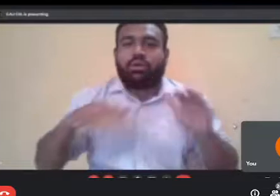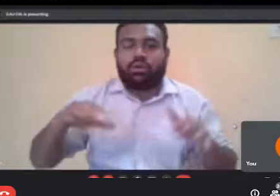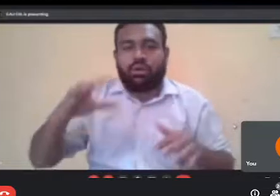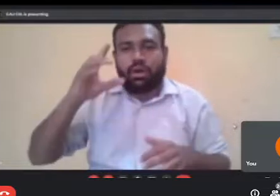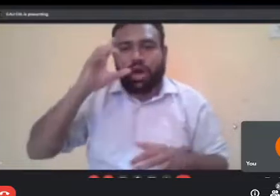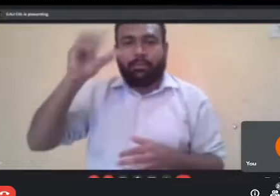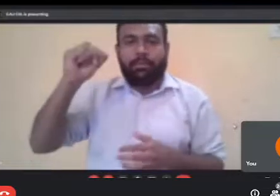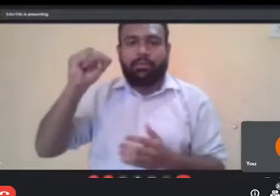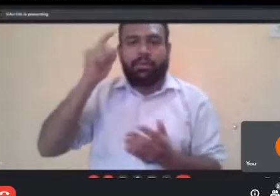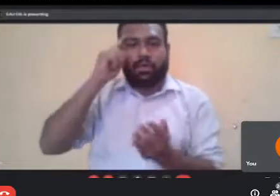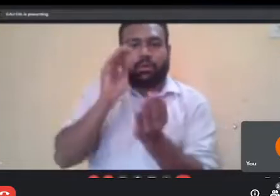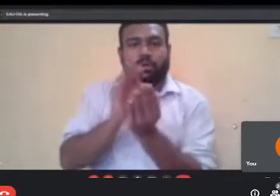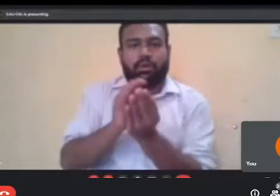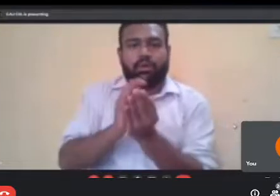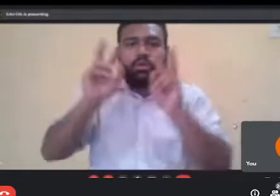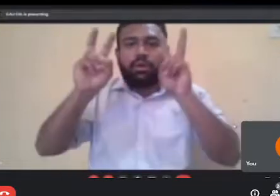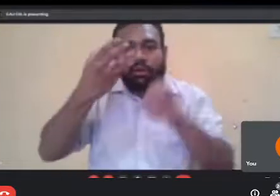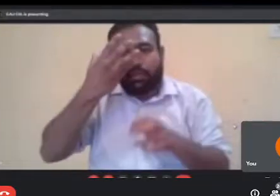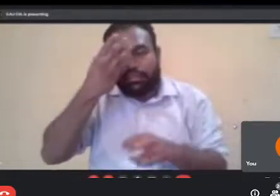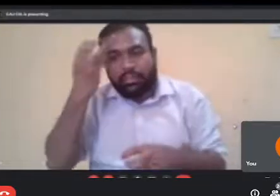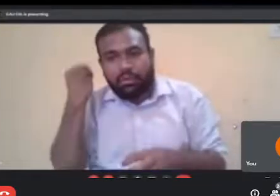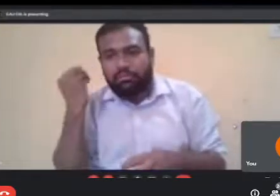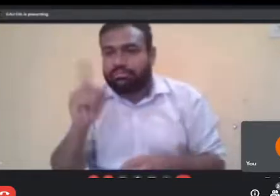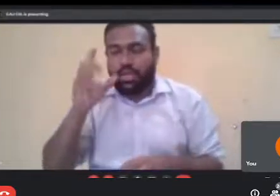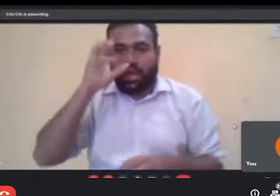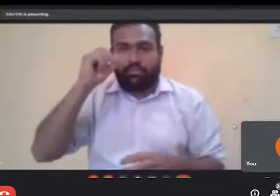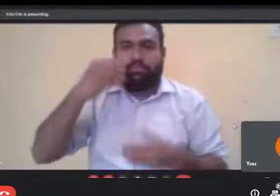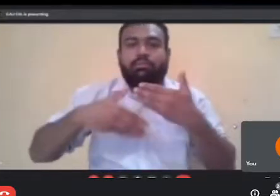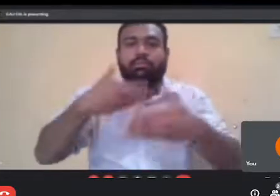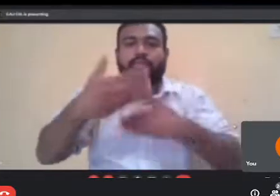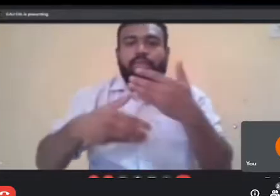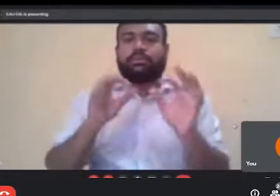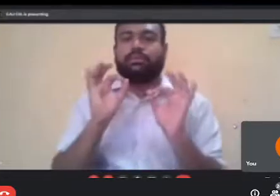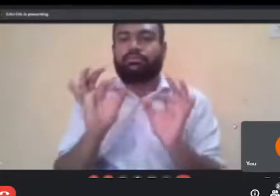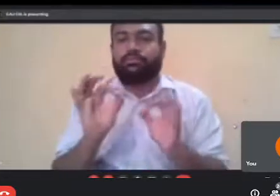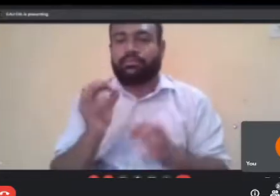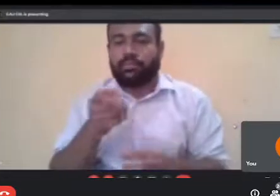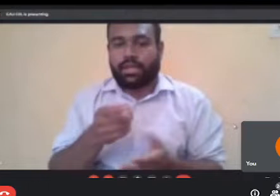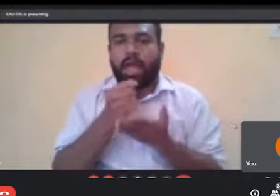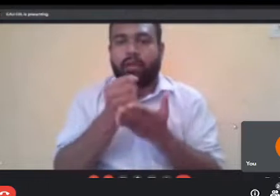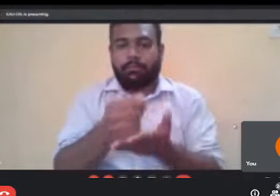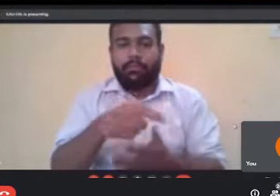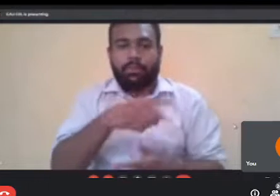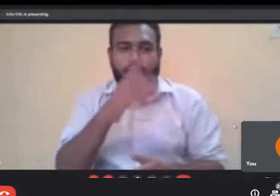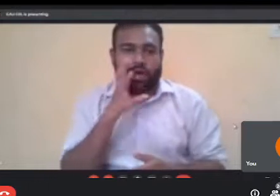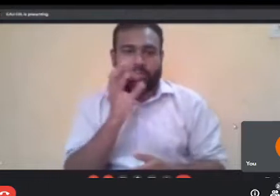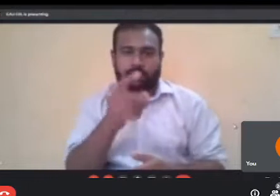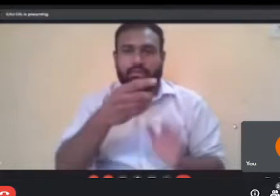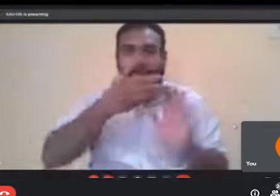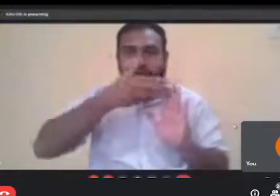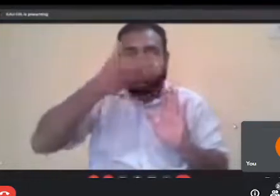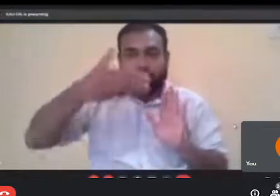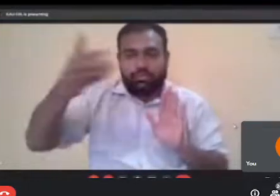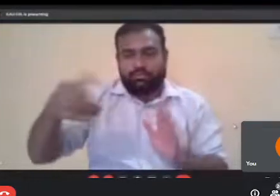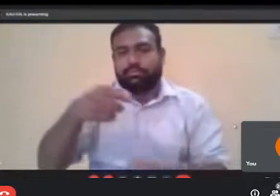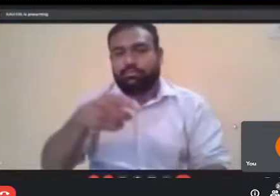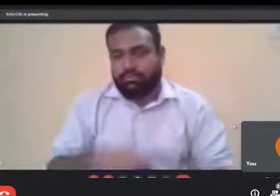repetition concept, which really helps deaf learners. It's a very effective strategy, and it helps improve and builds on their